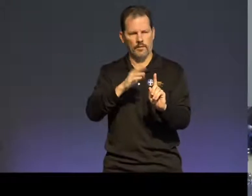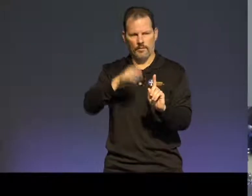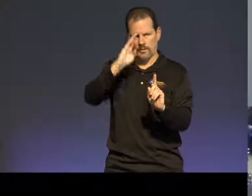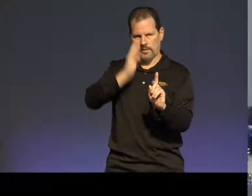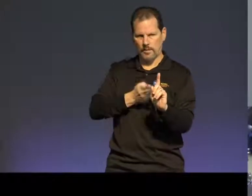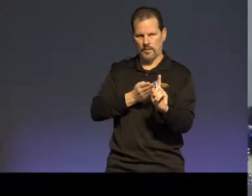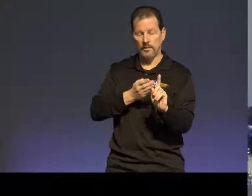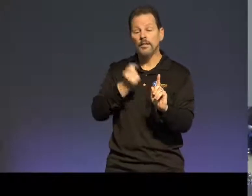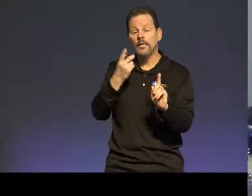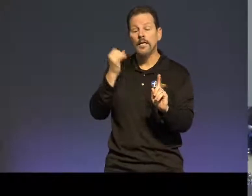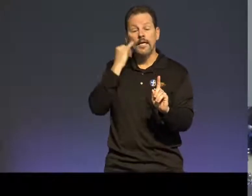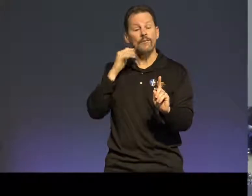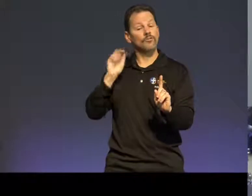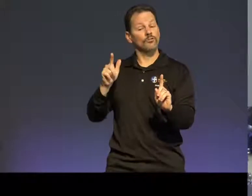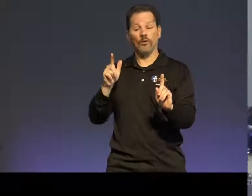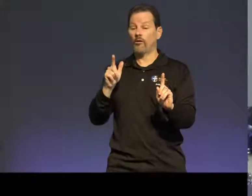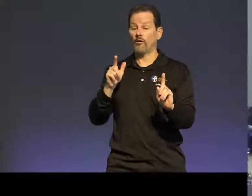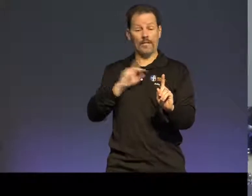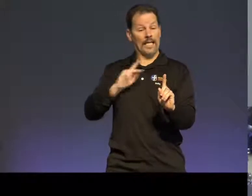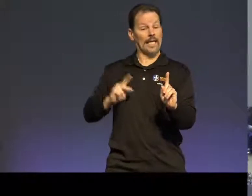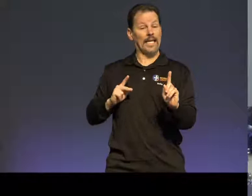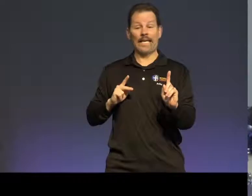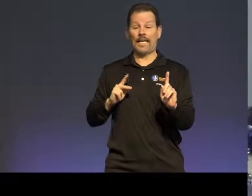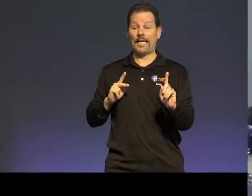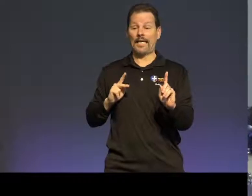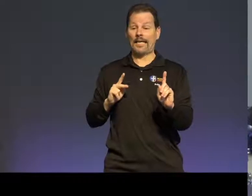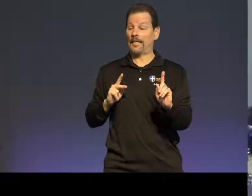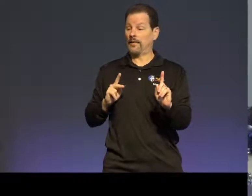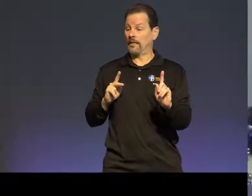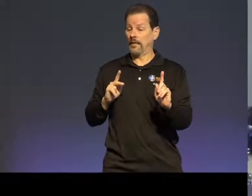could have gone from Saul to Jonathan.